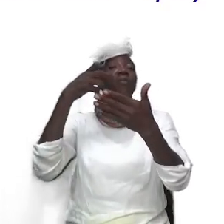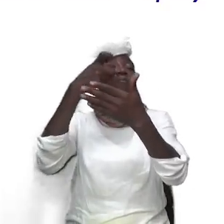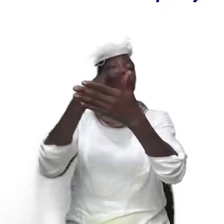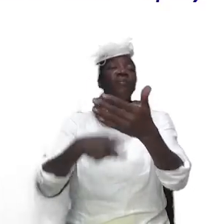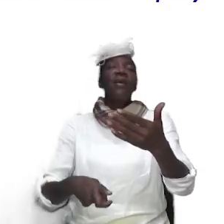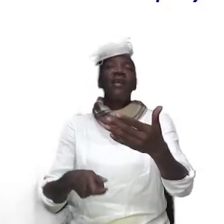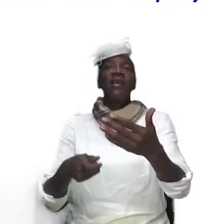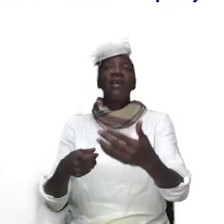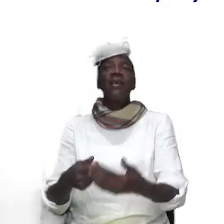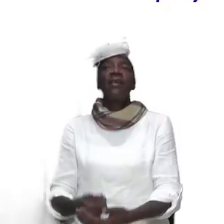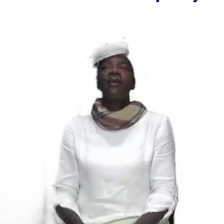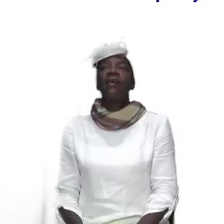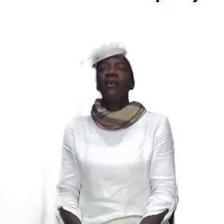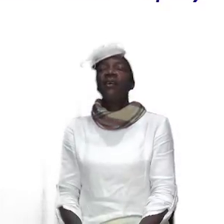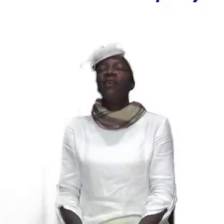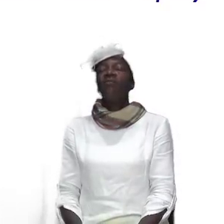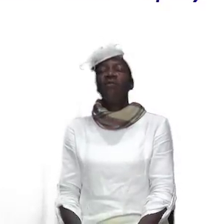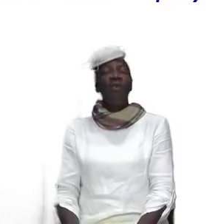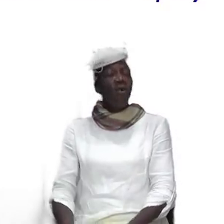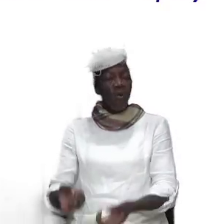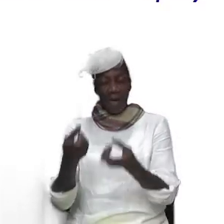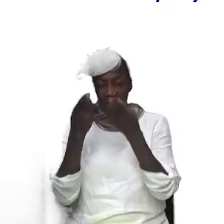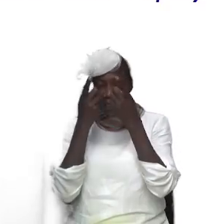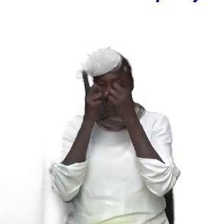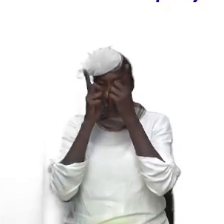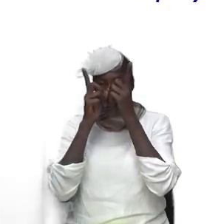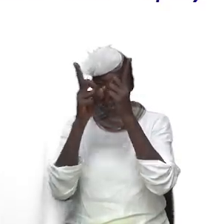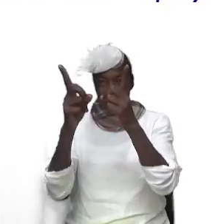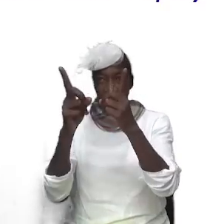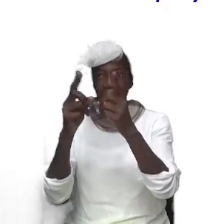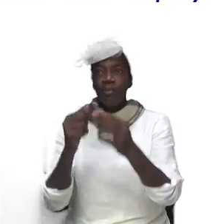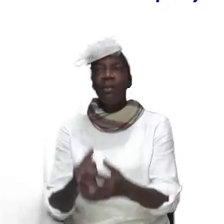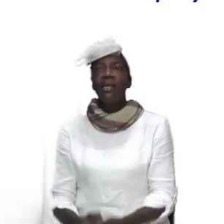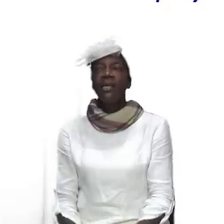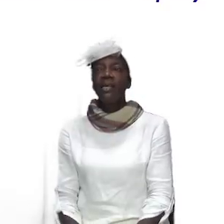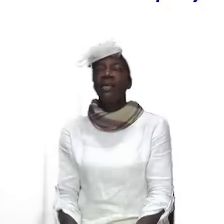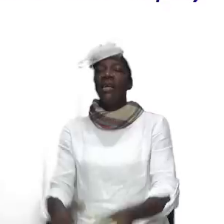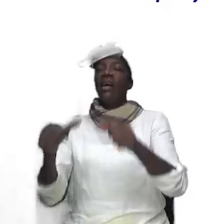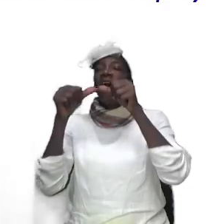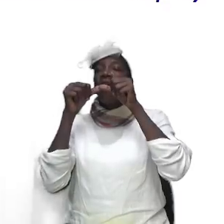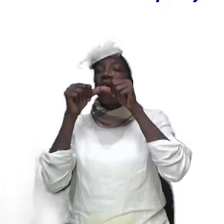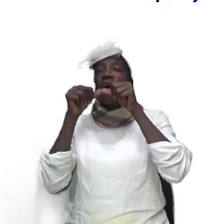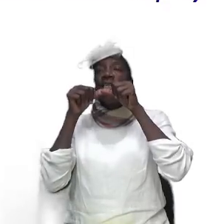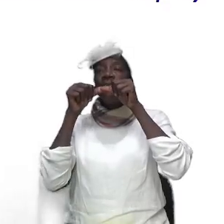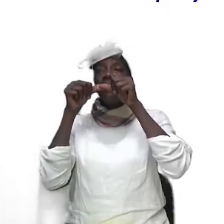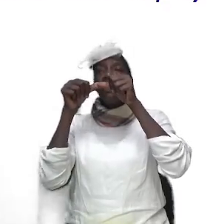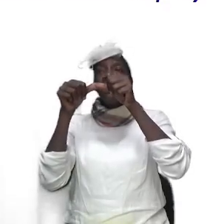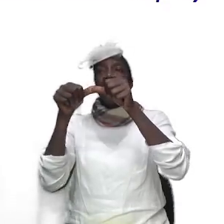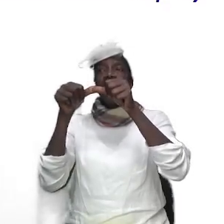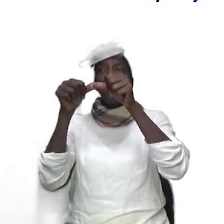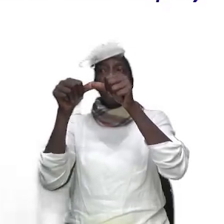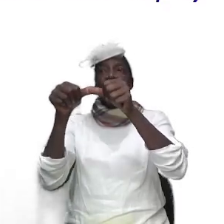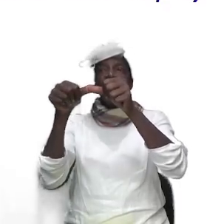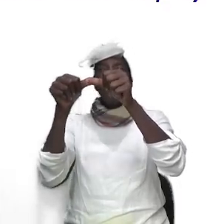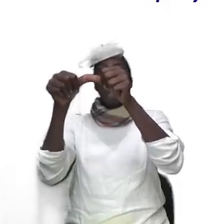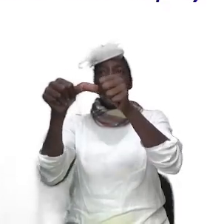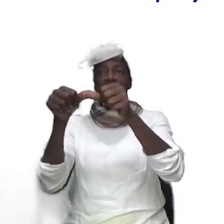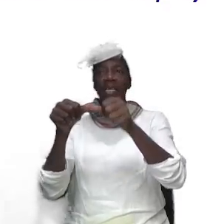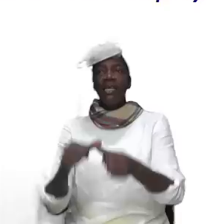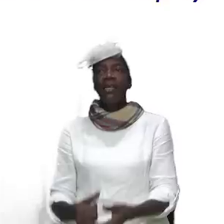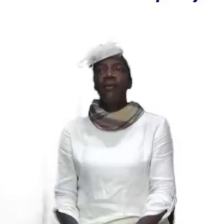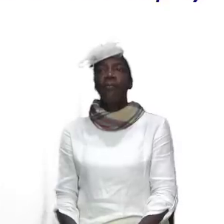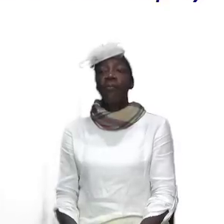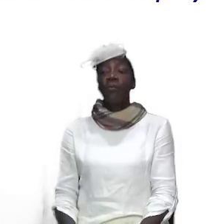for our discipline and our consistency. We